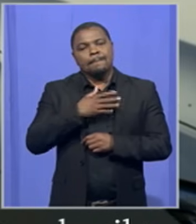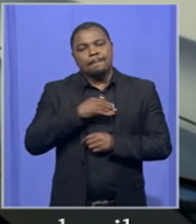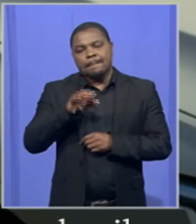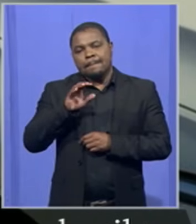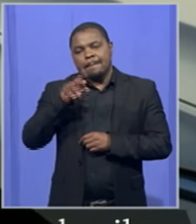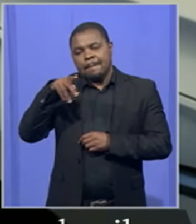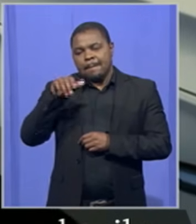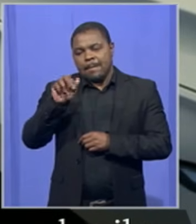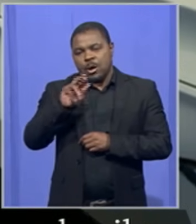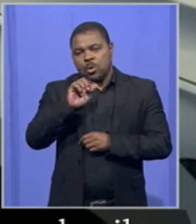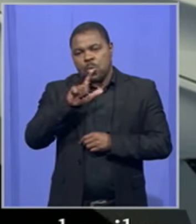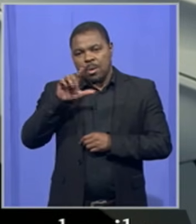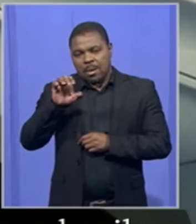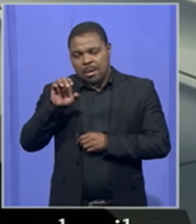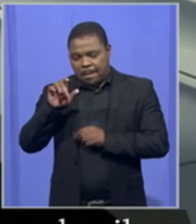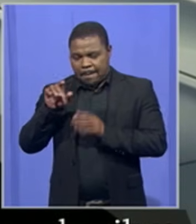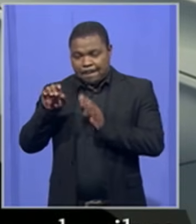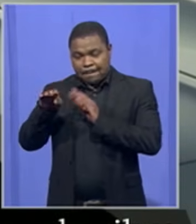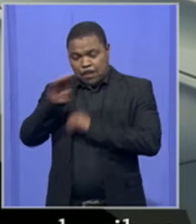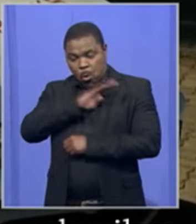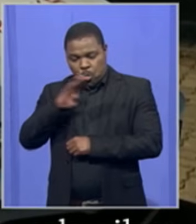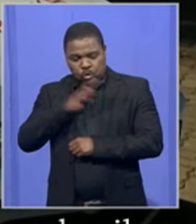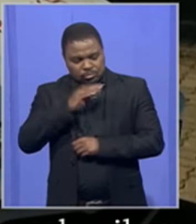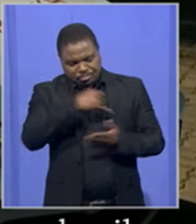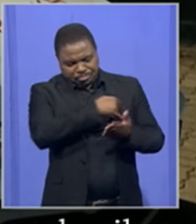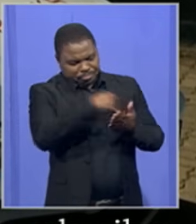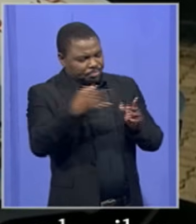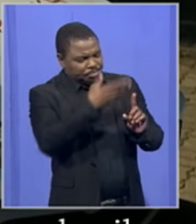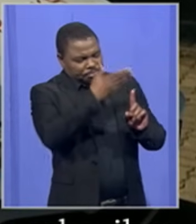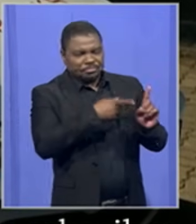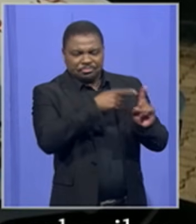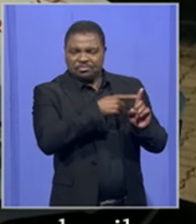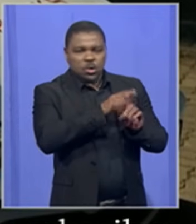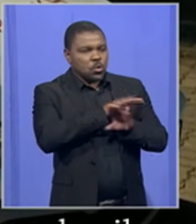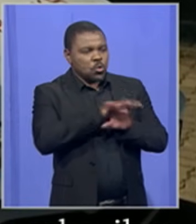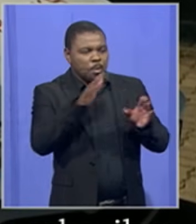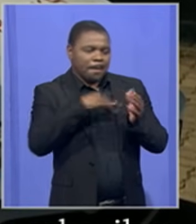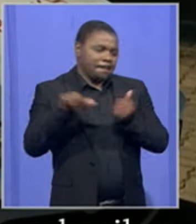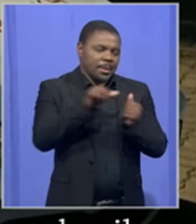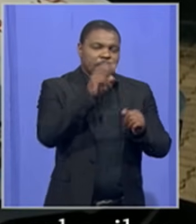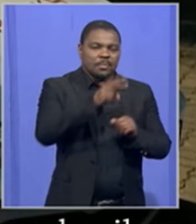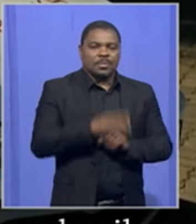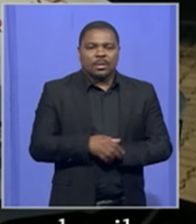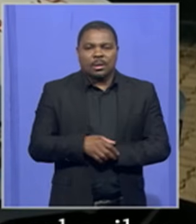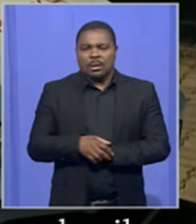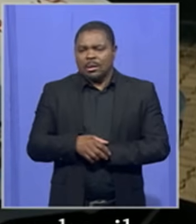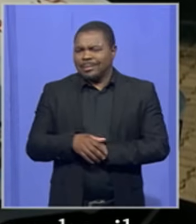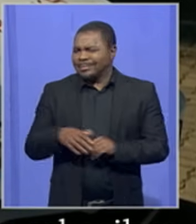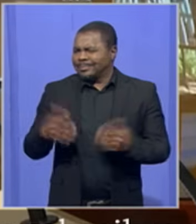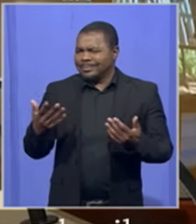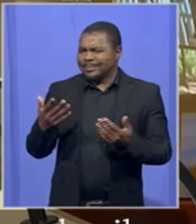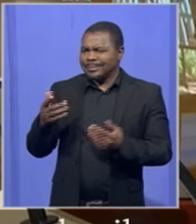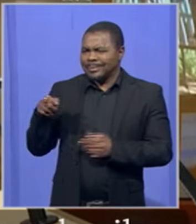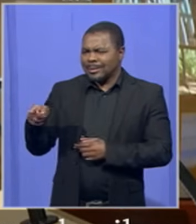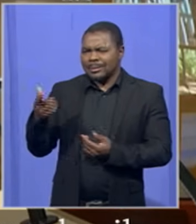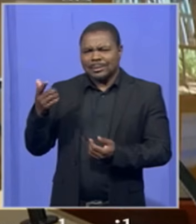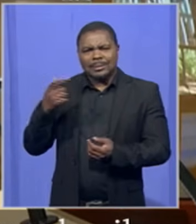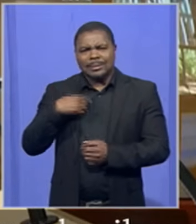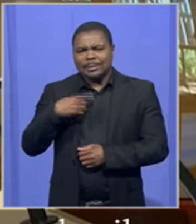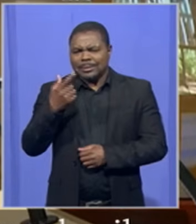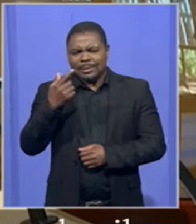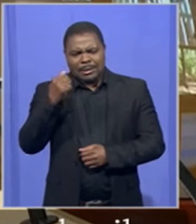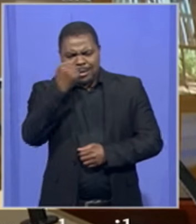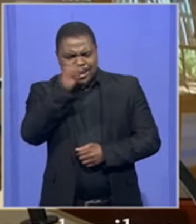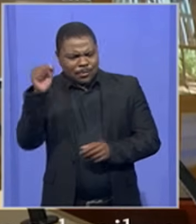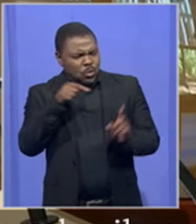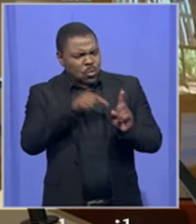parola ya gagwe. If this court can't find any other reason to refuse bail, I would submit to your